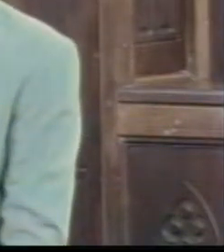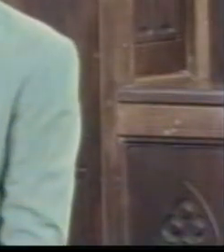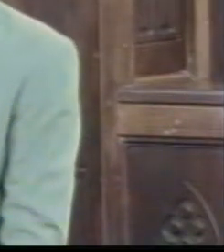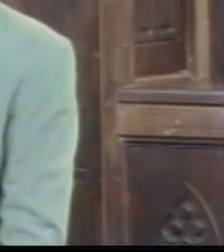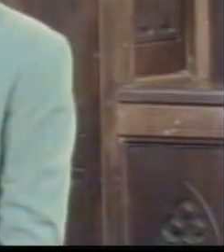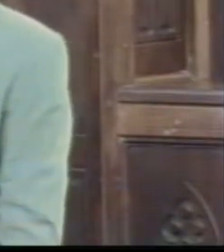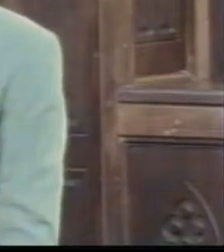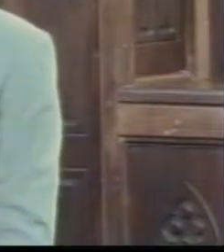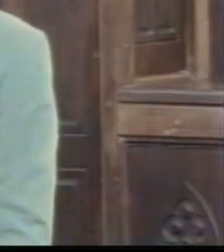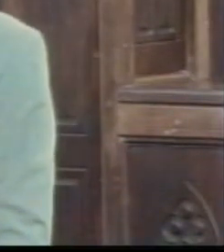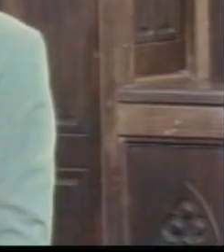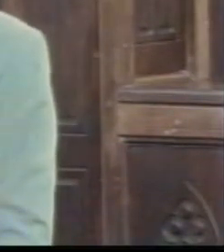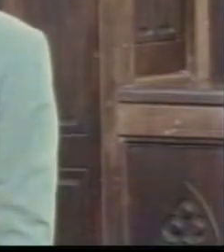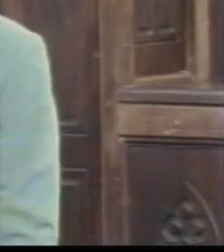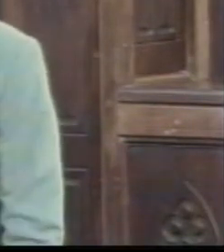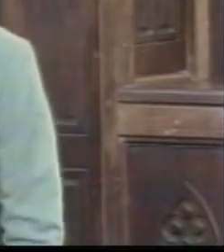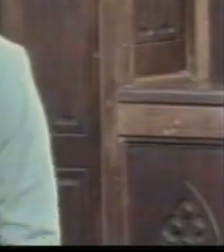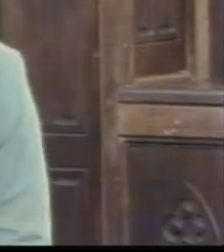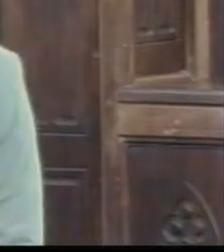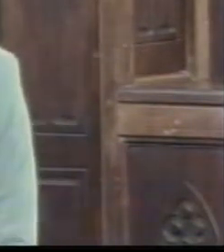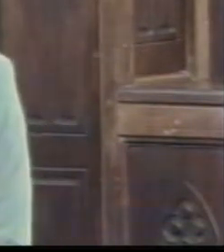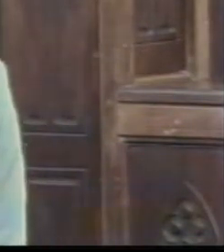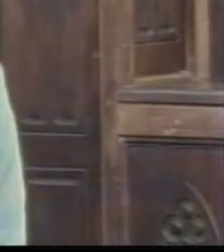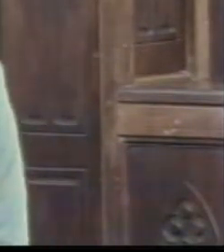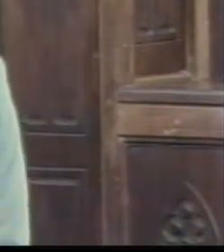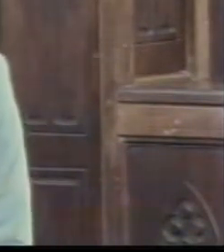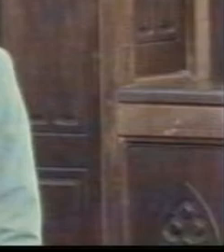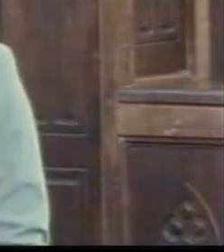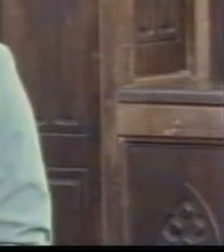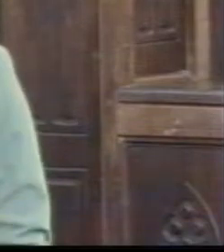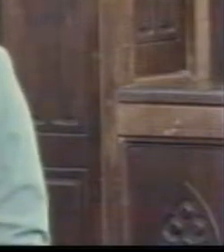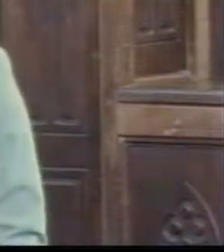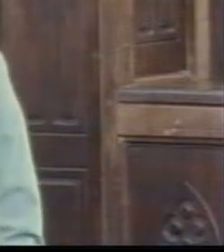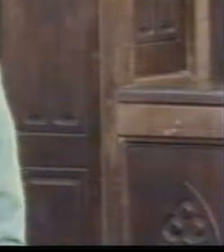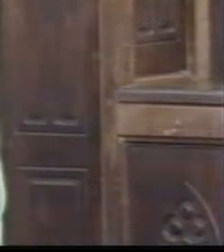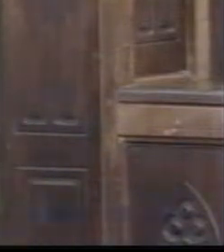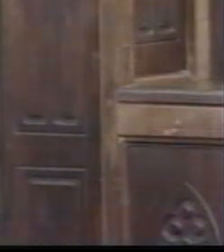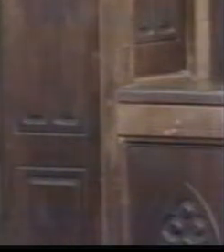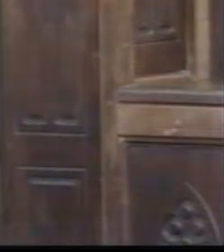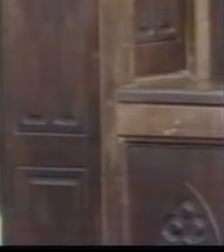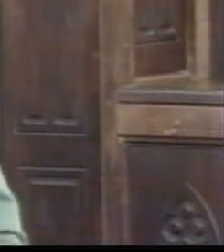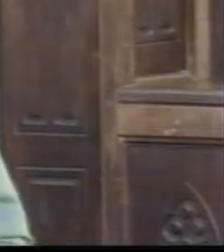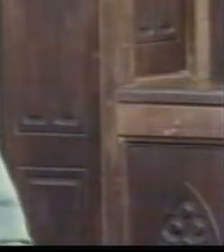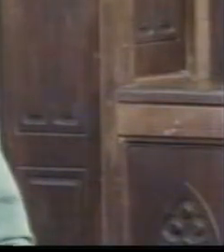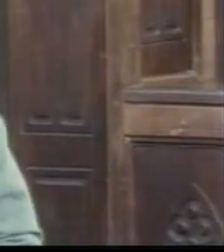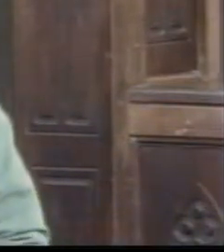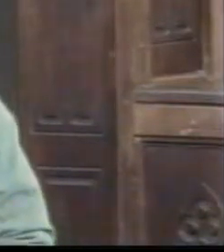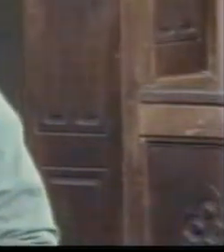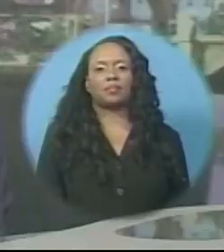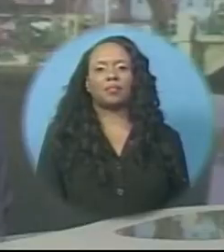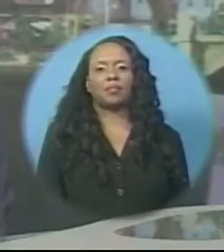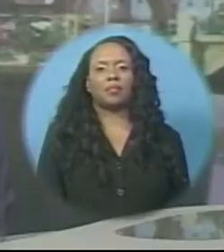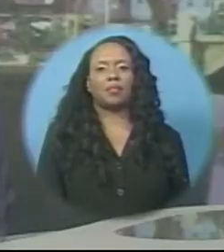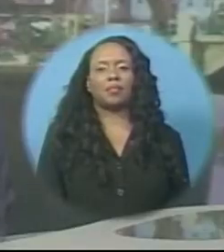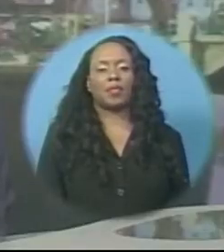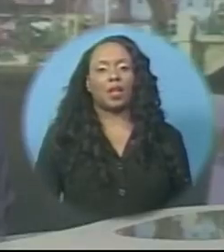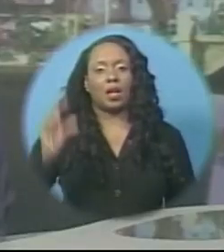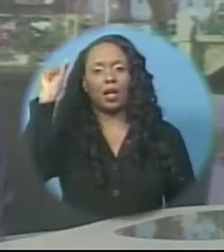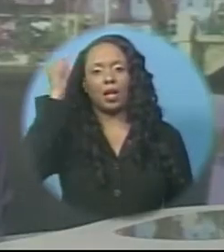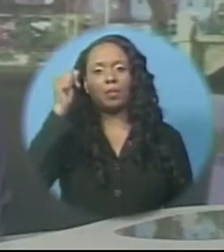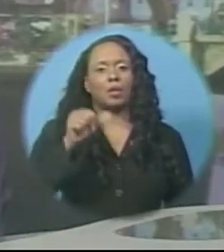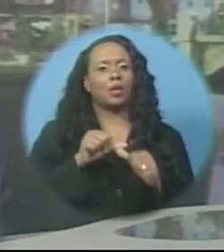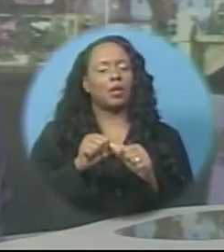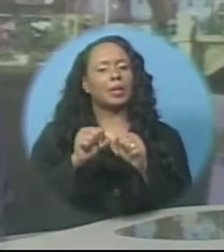available to customer agencies. So those are some of the objectives that we're looking at in relation to our program. As